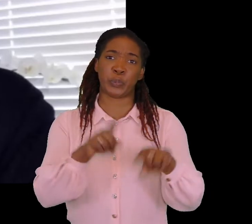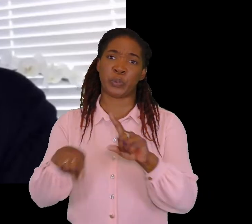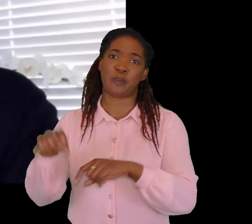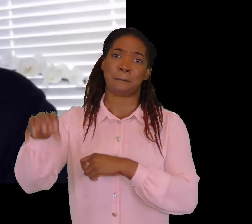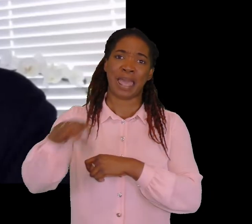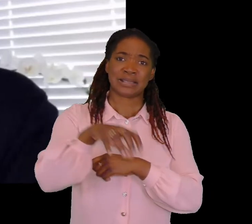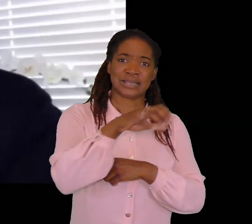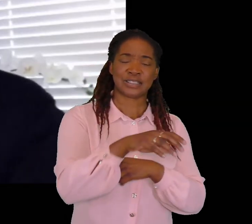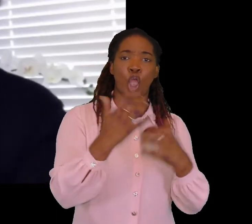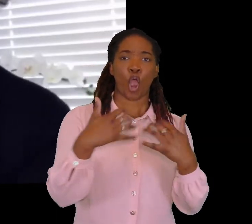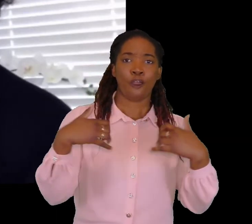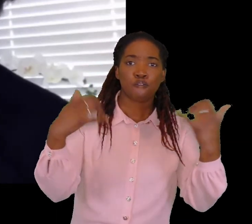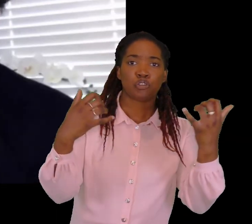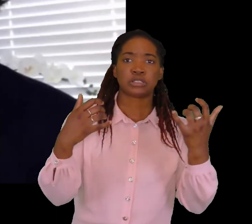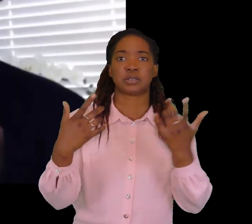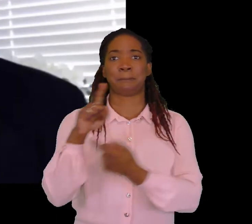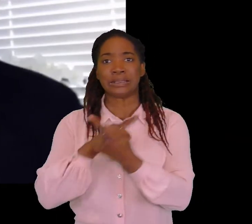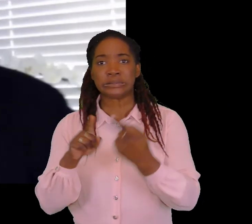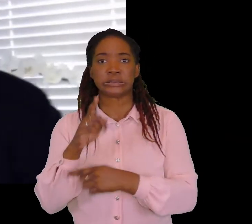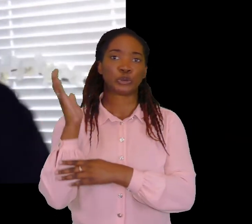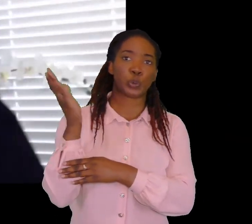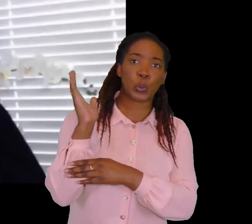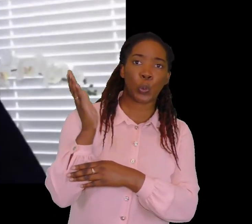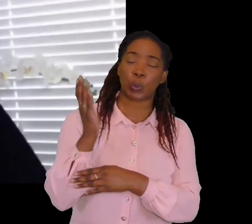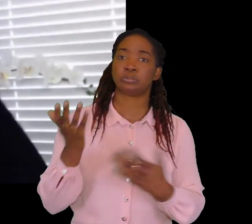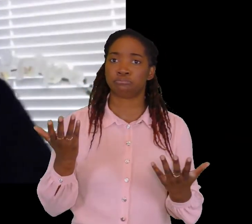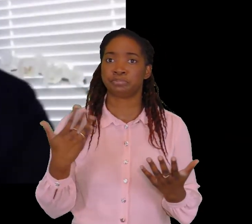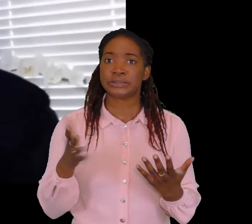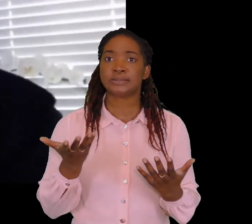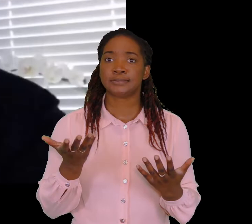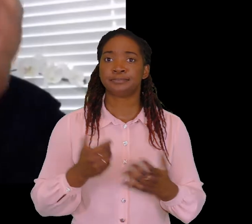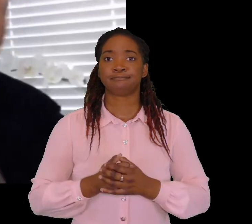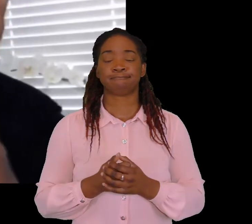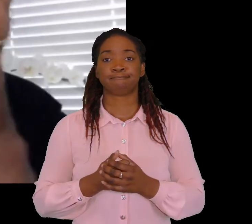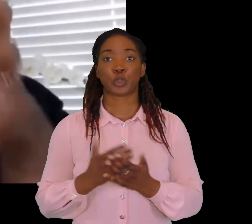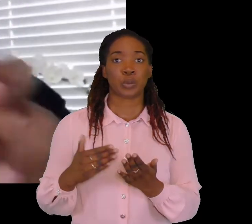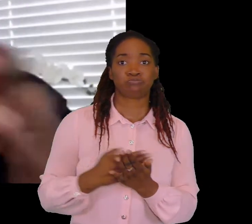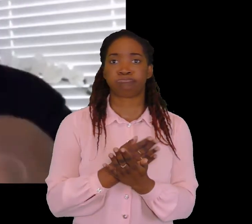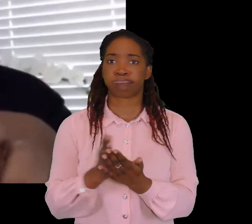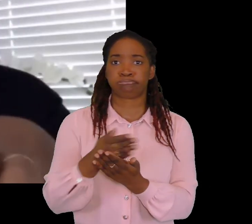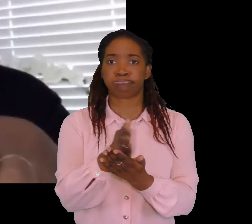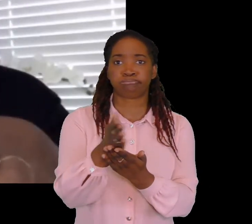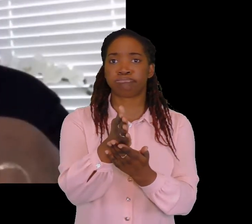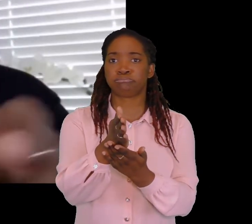the talks that they intervened and took place. So navigating was also with others who